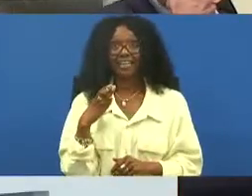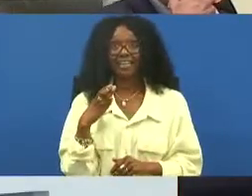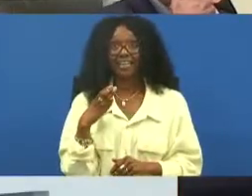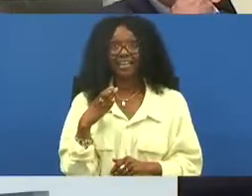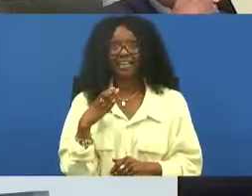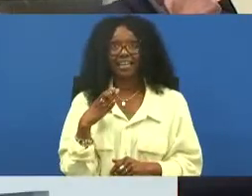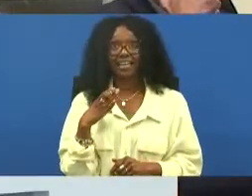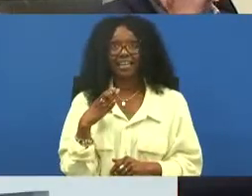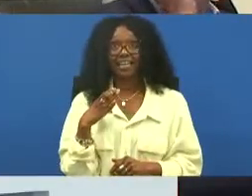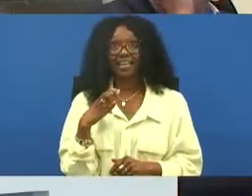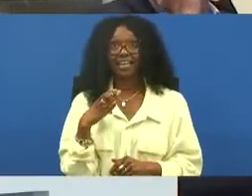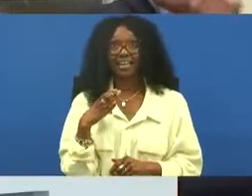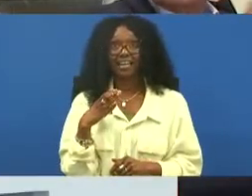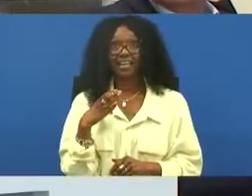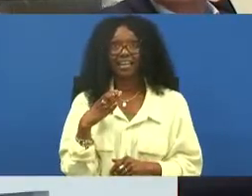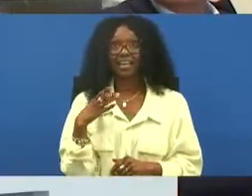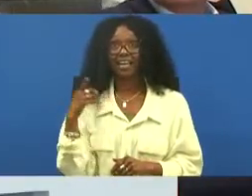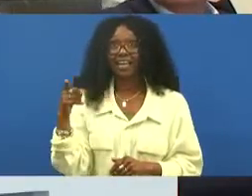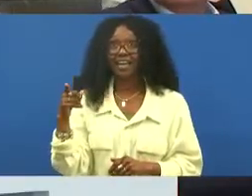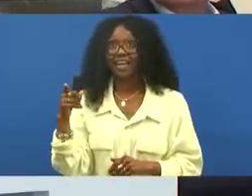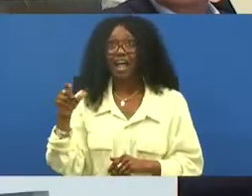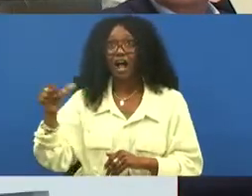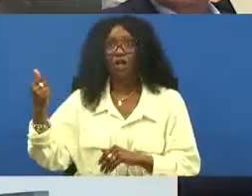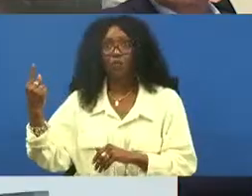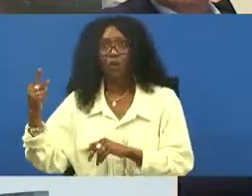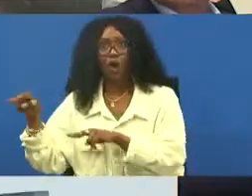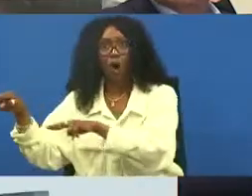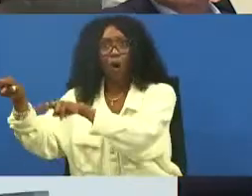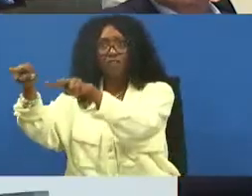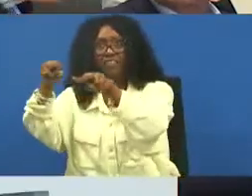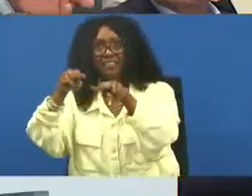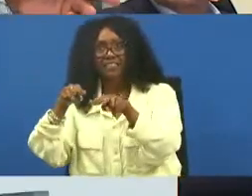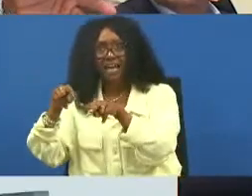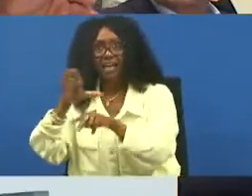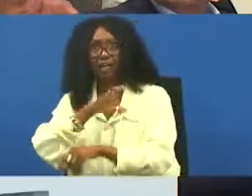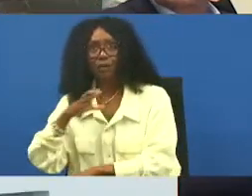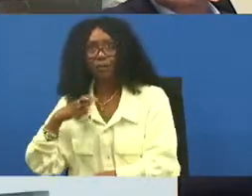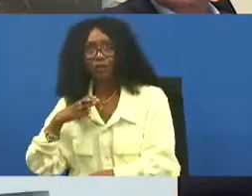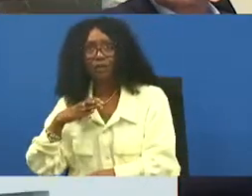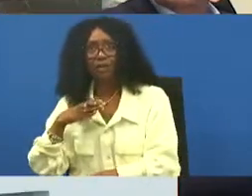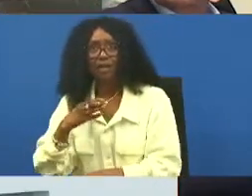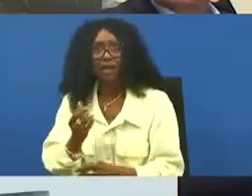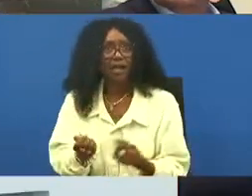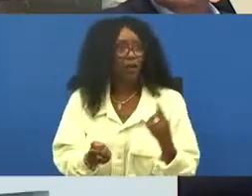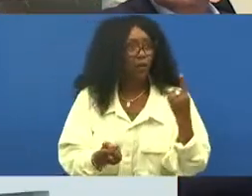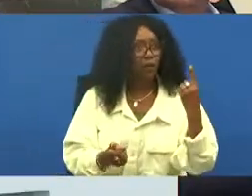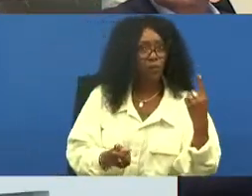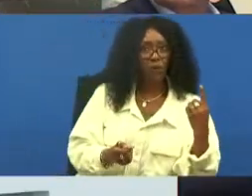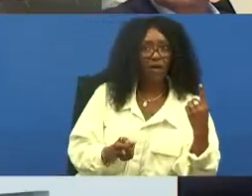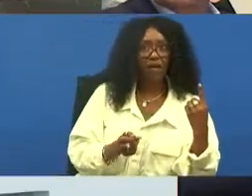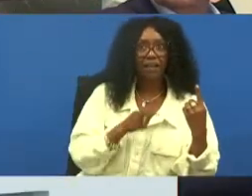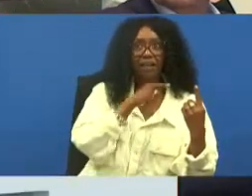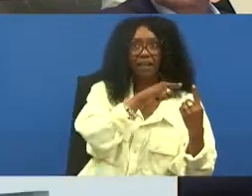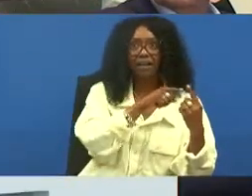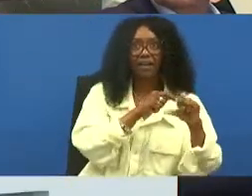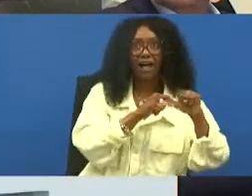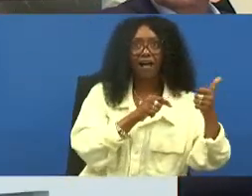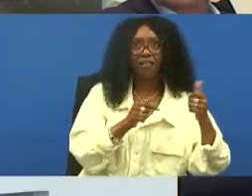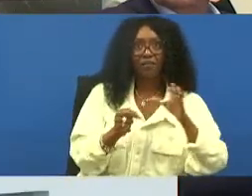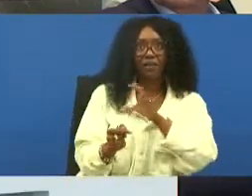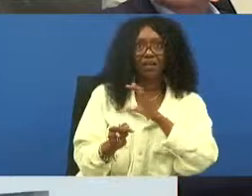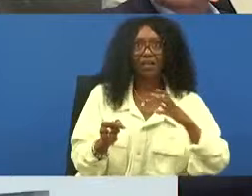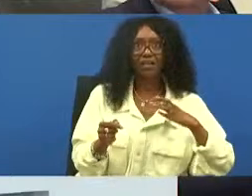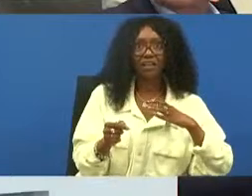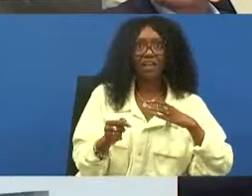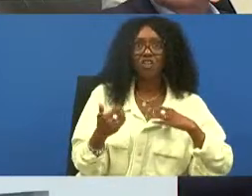committee, or oversight committee, then you have one on the scoring committee. And you had